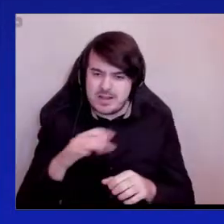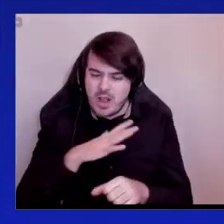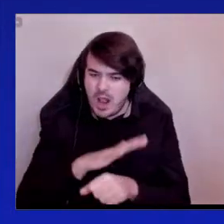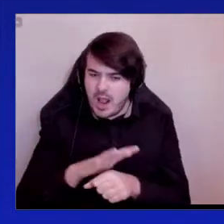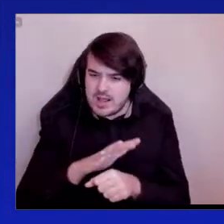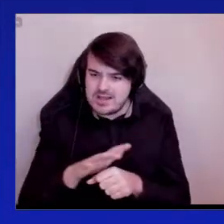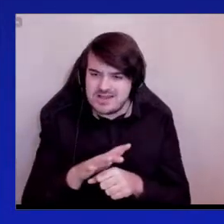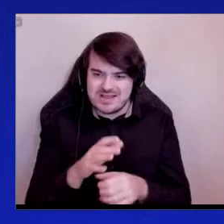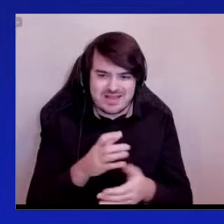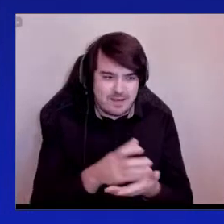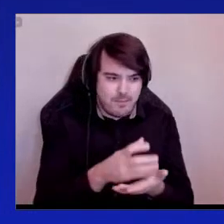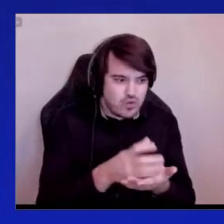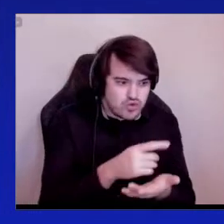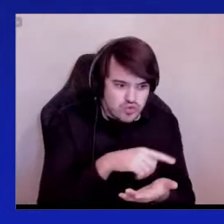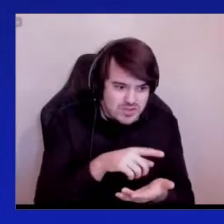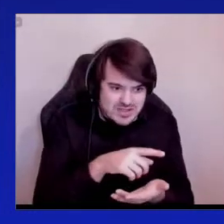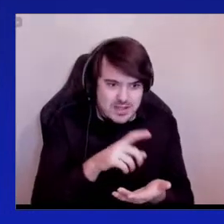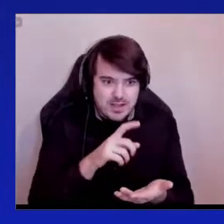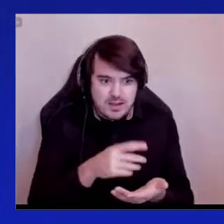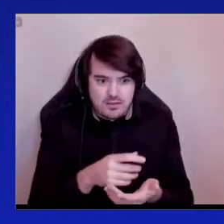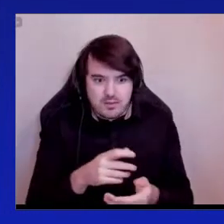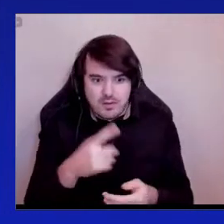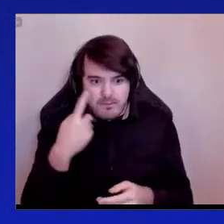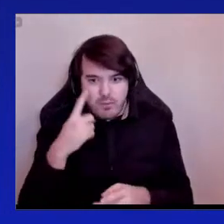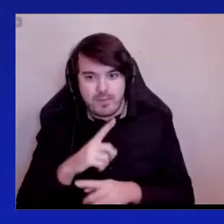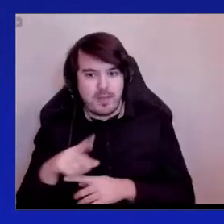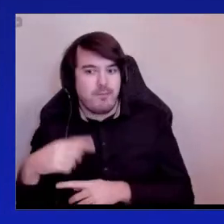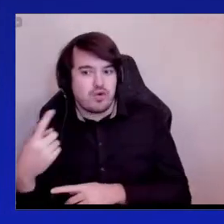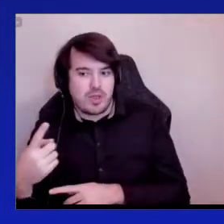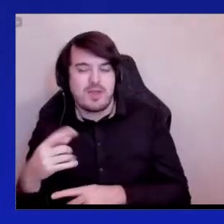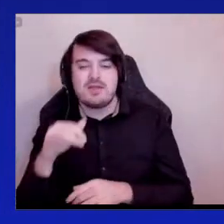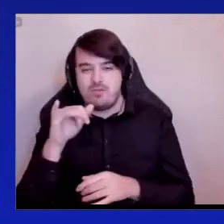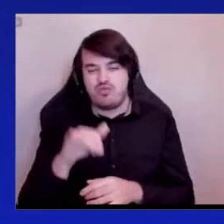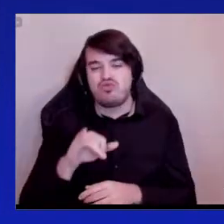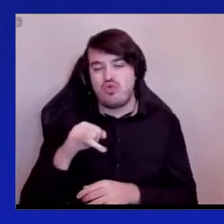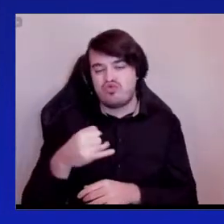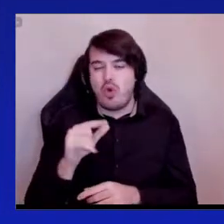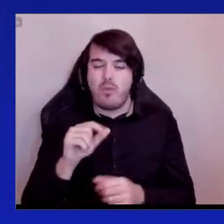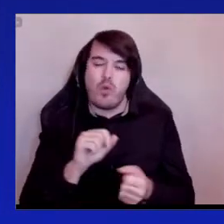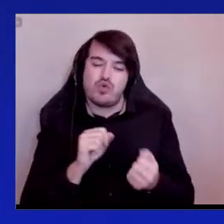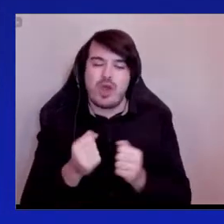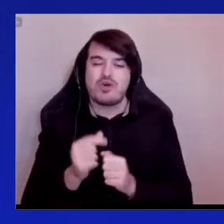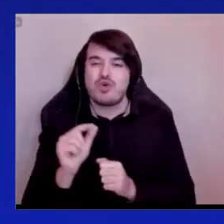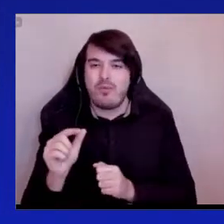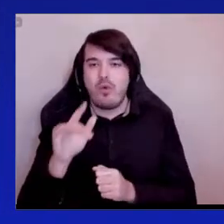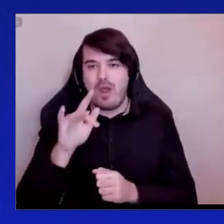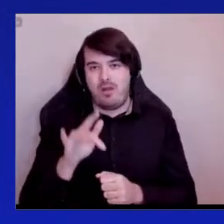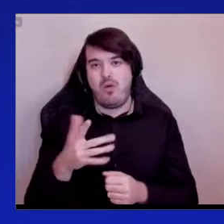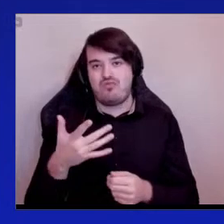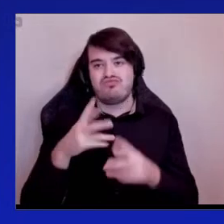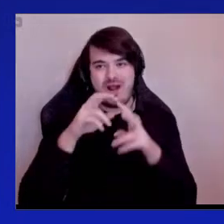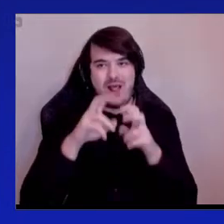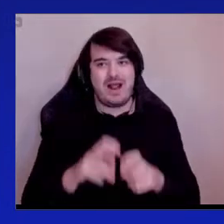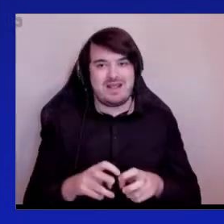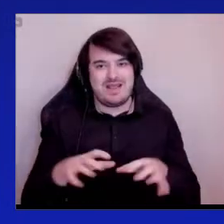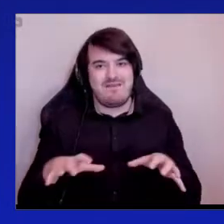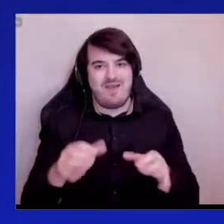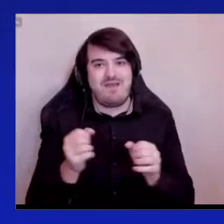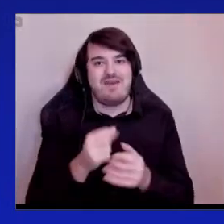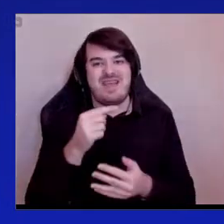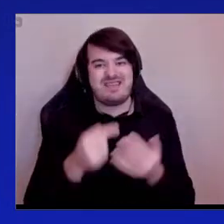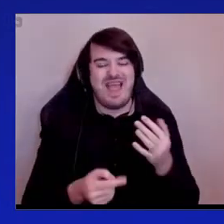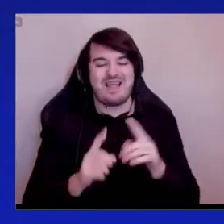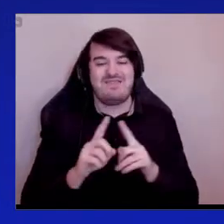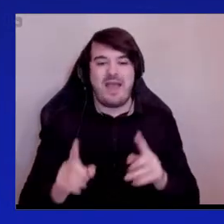So they are looking to see if there are adequate supplies. And that's why our position changed